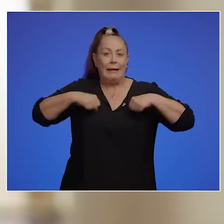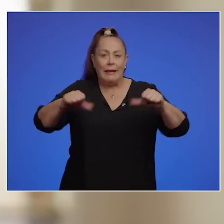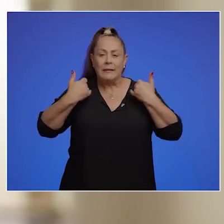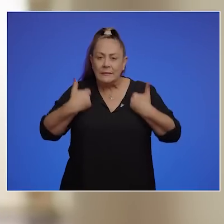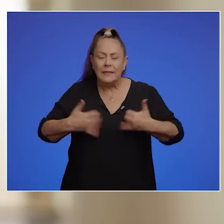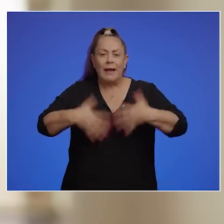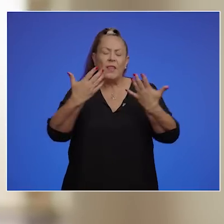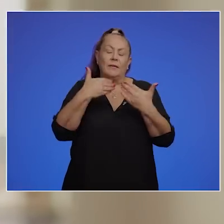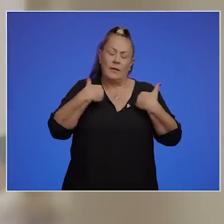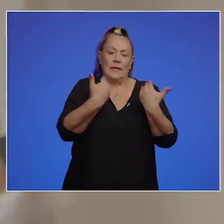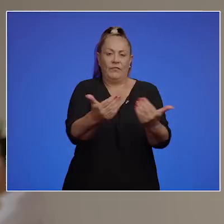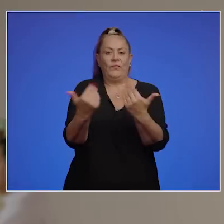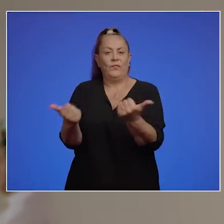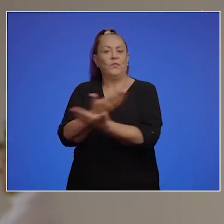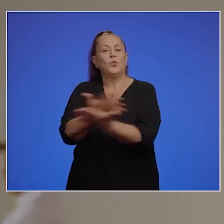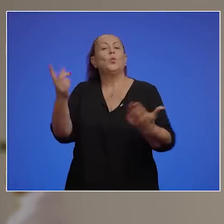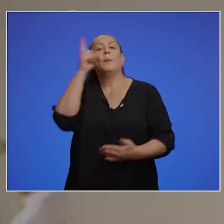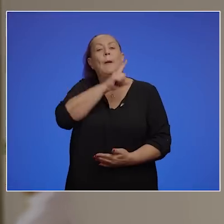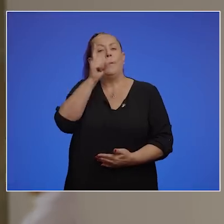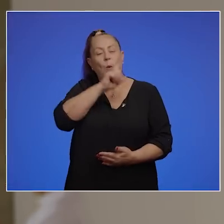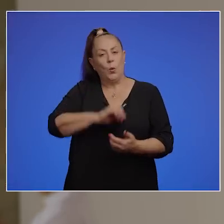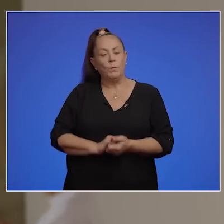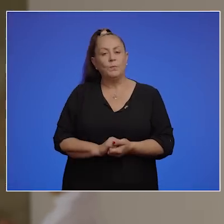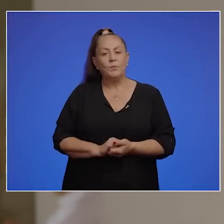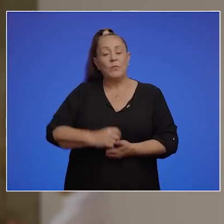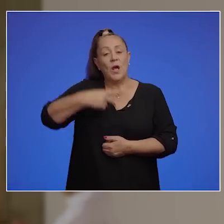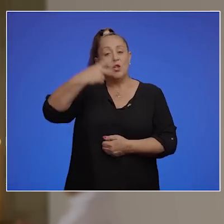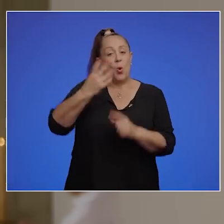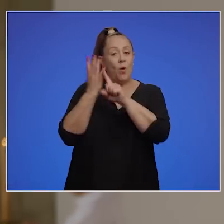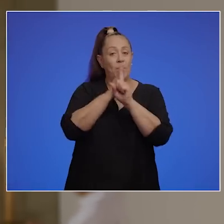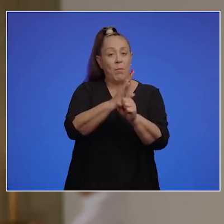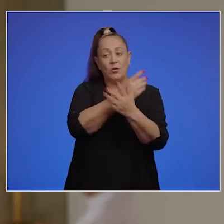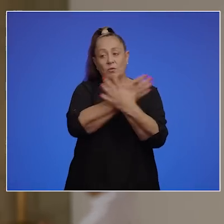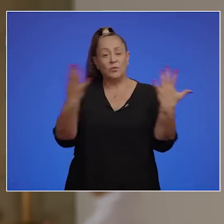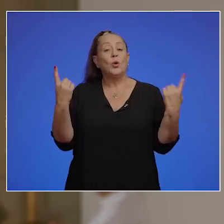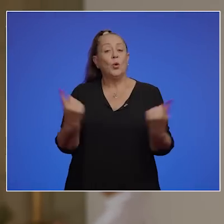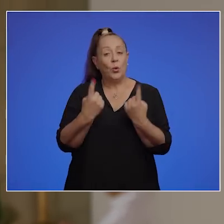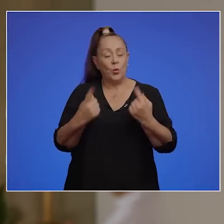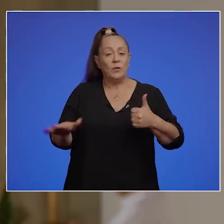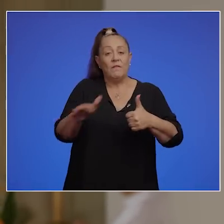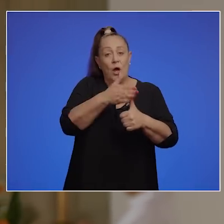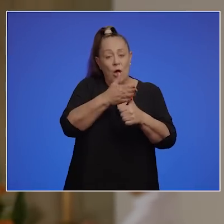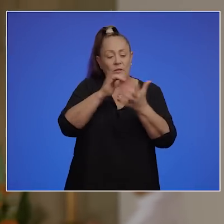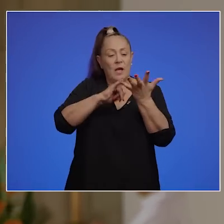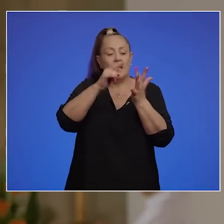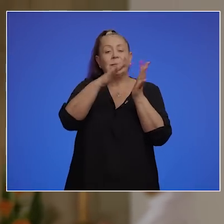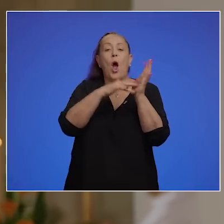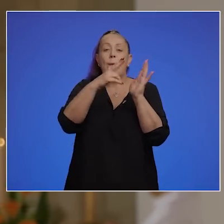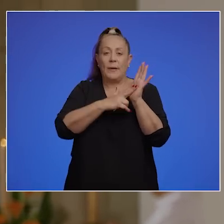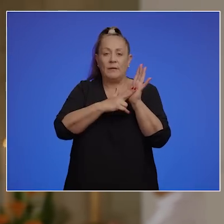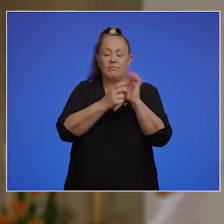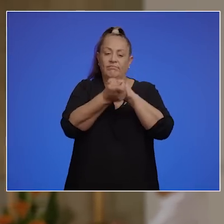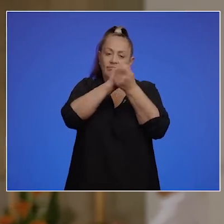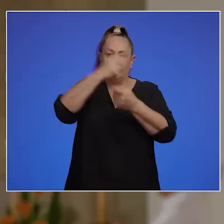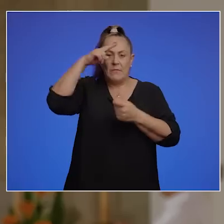and sicknesses. These are the names of the 12 apostles. First, Simon, who is called